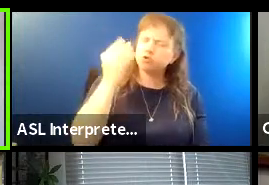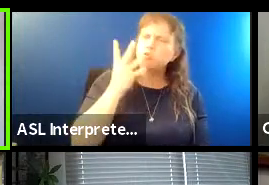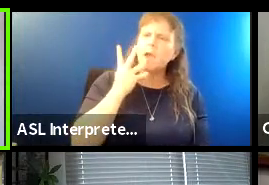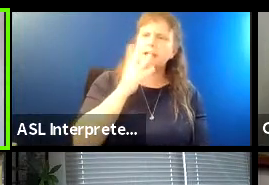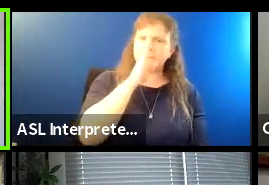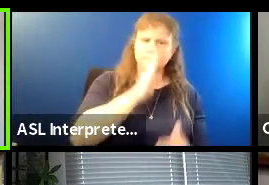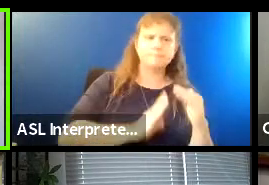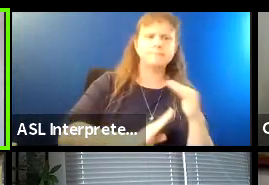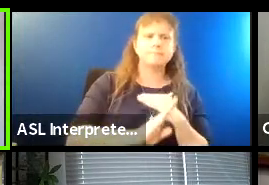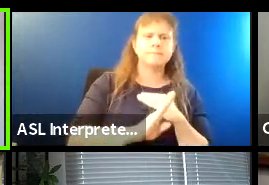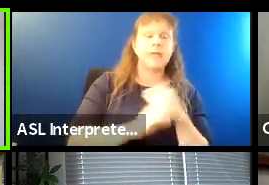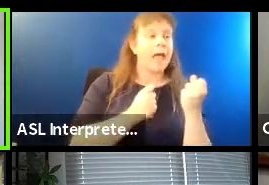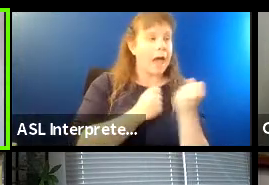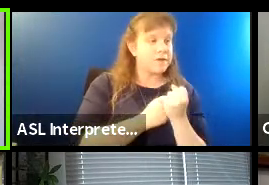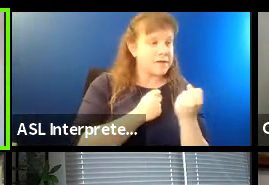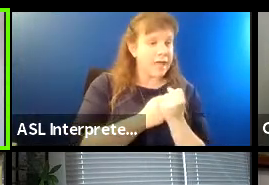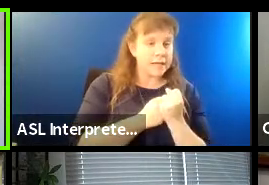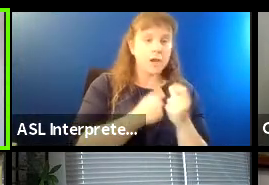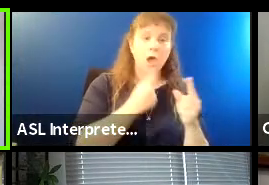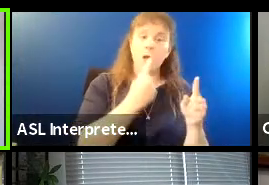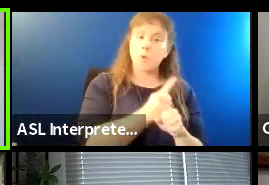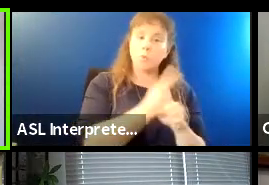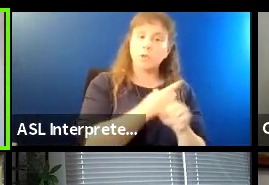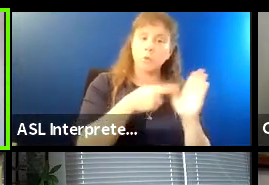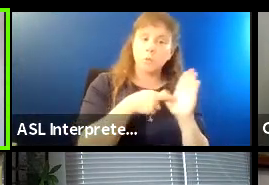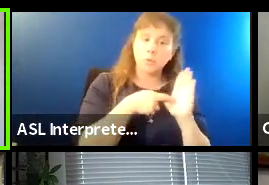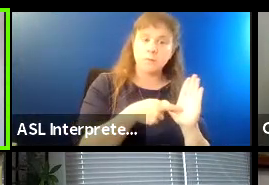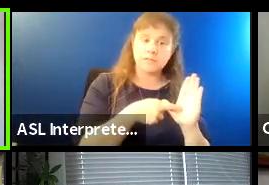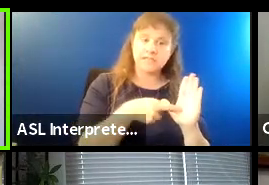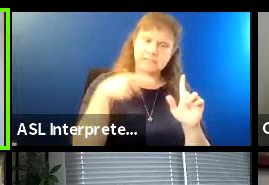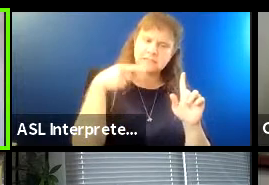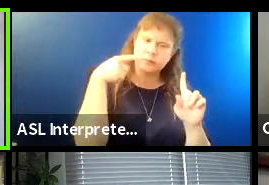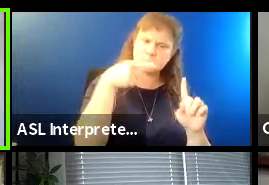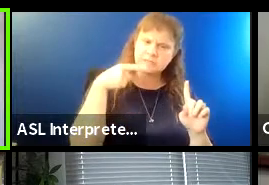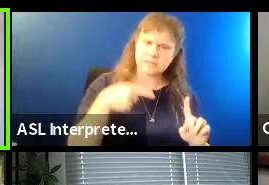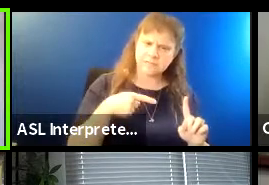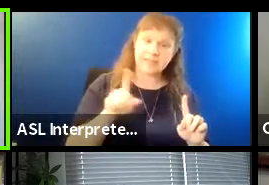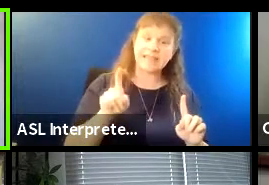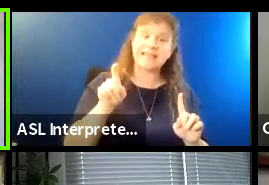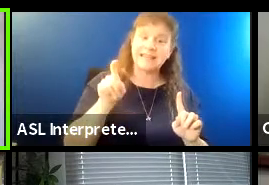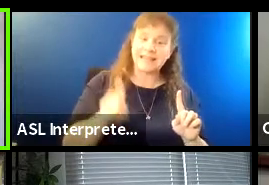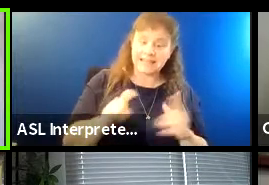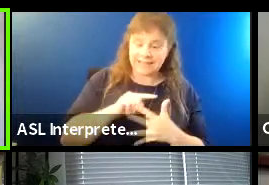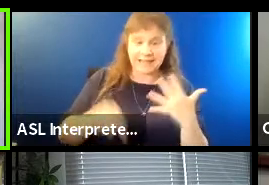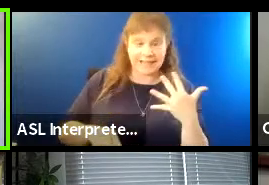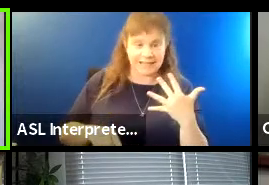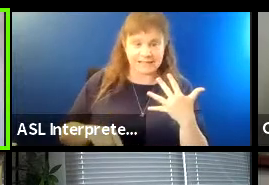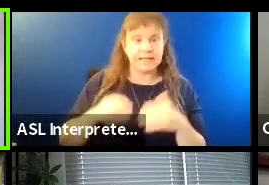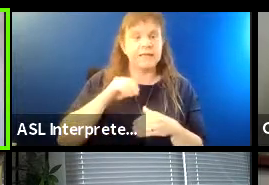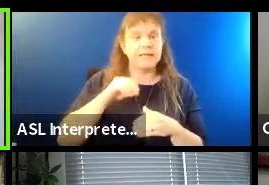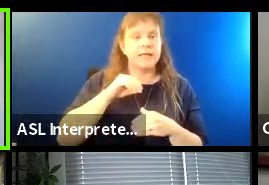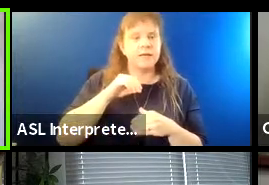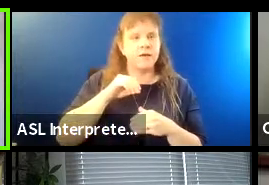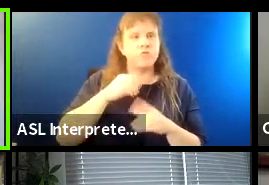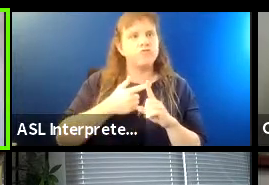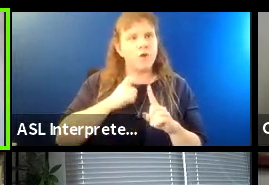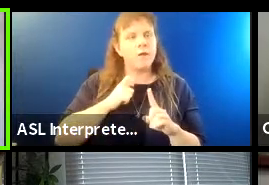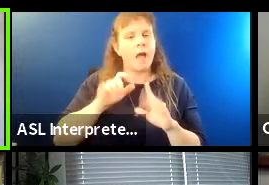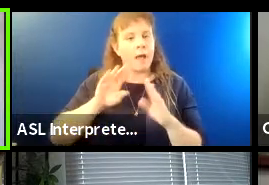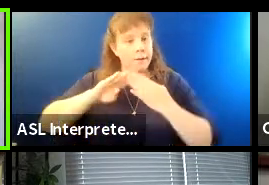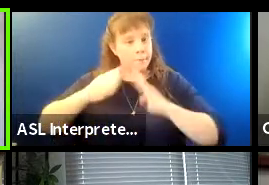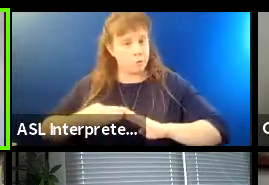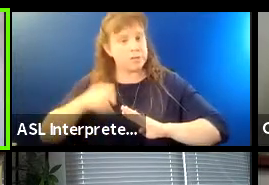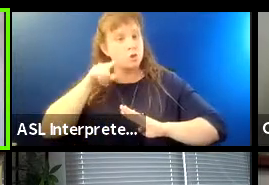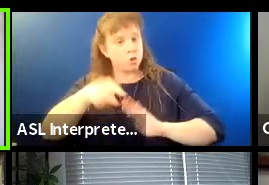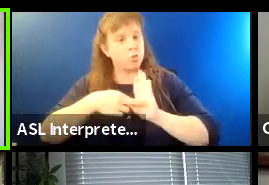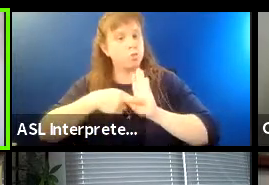appropriately representing the needs of your respective constituencies, and at